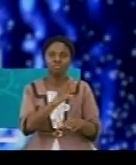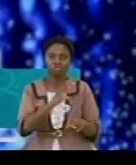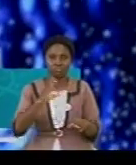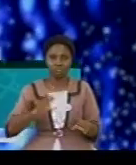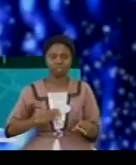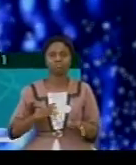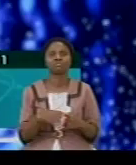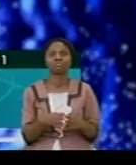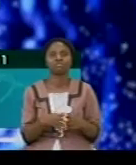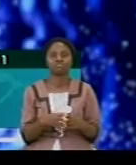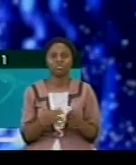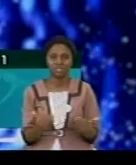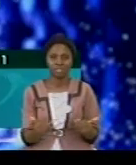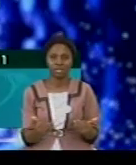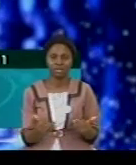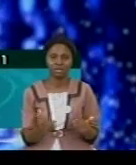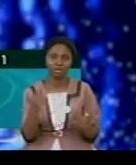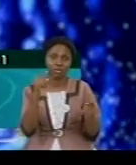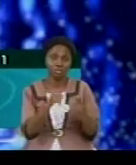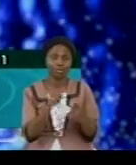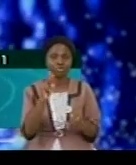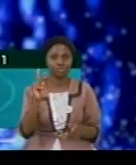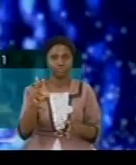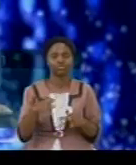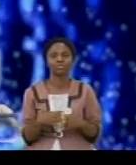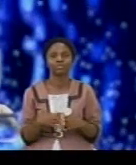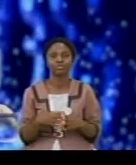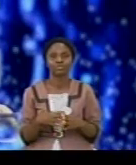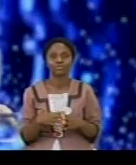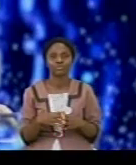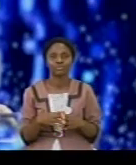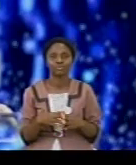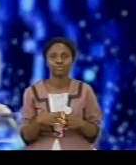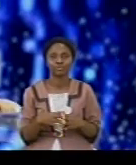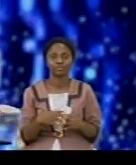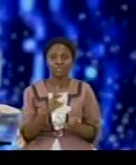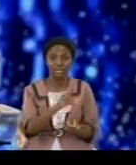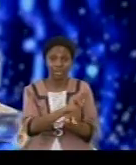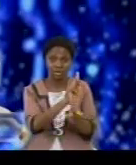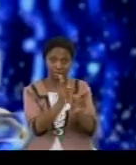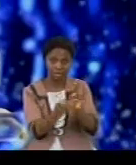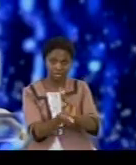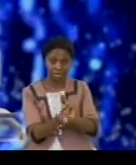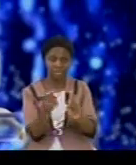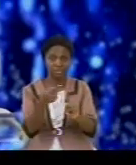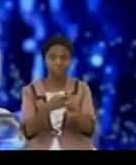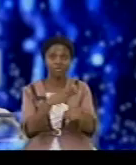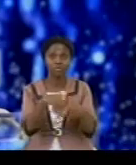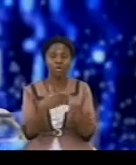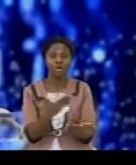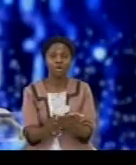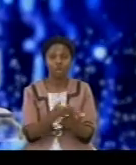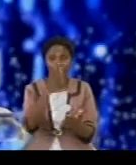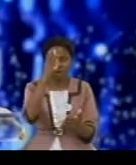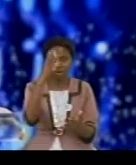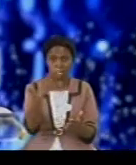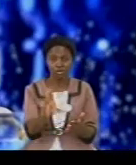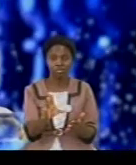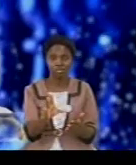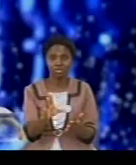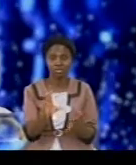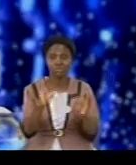come to part two now, repentance from all corrupting carnal